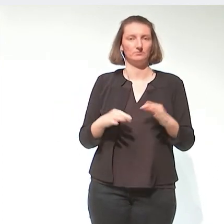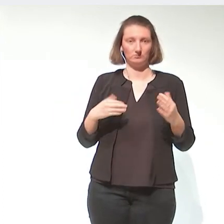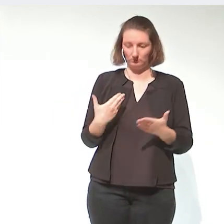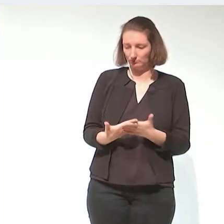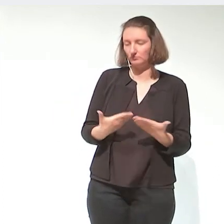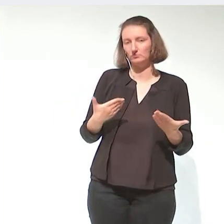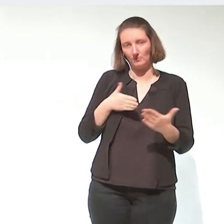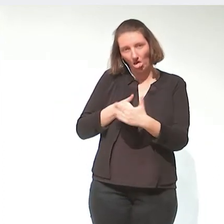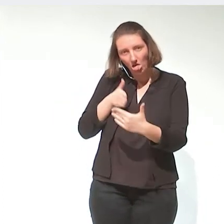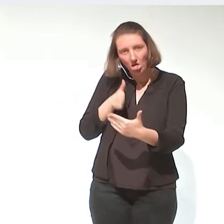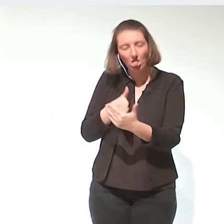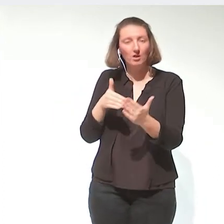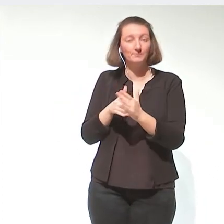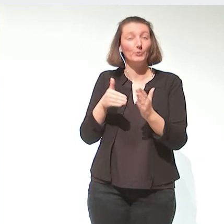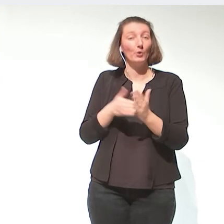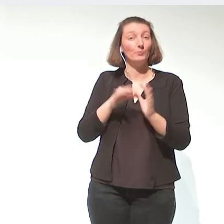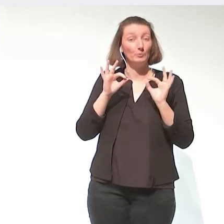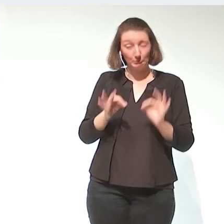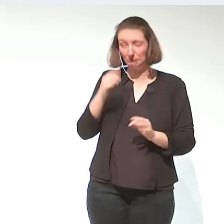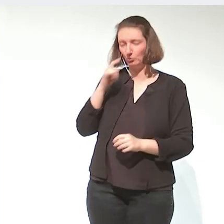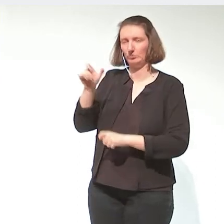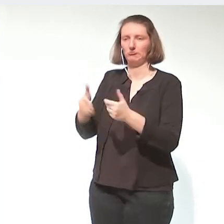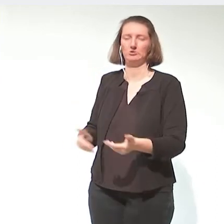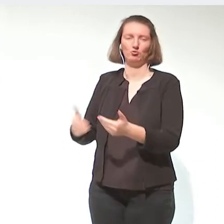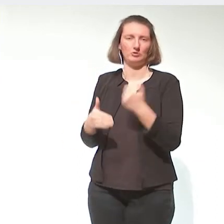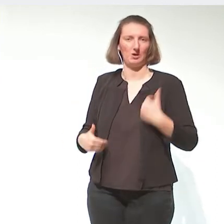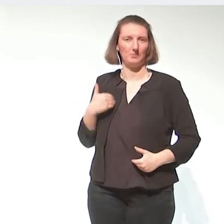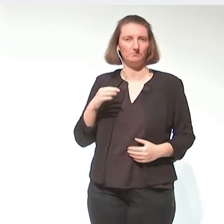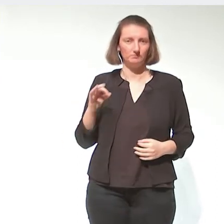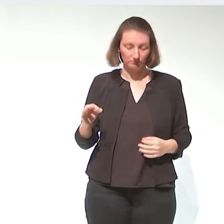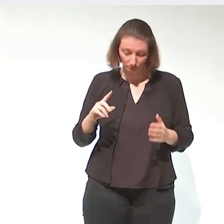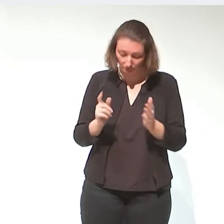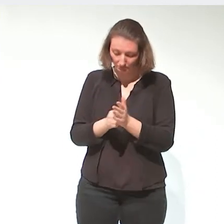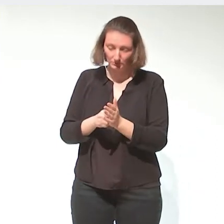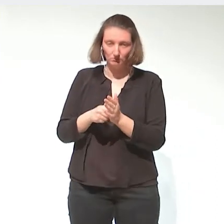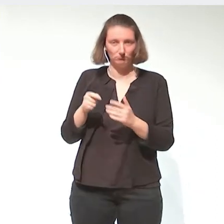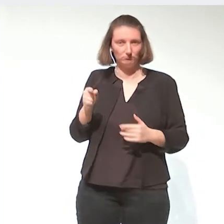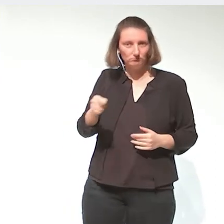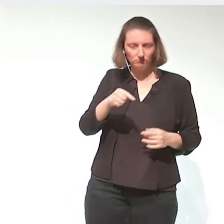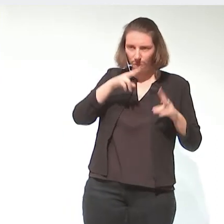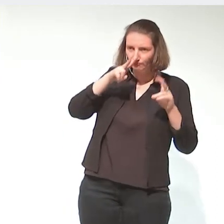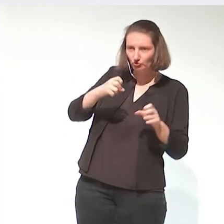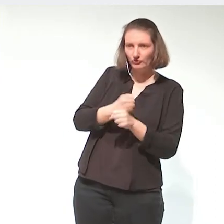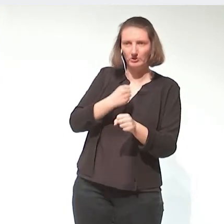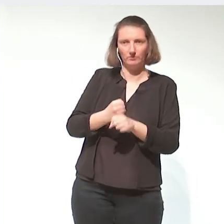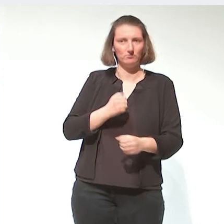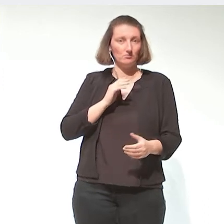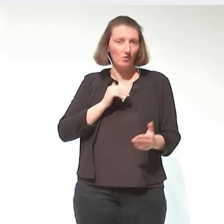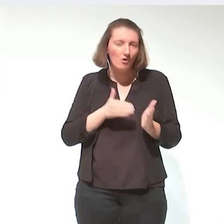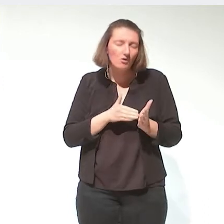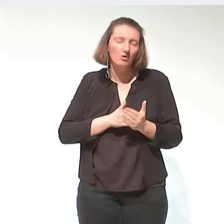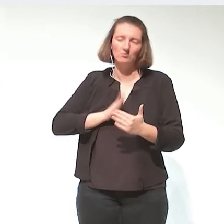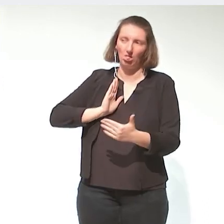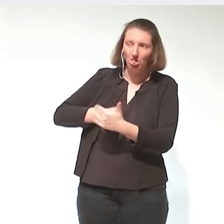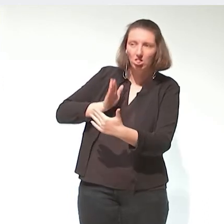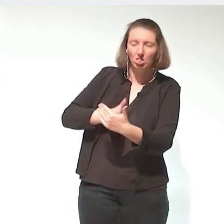way and to be grappled with by the disabled and the handicapped when they want to find a